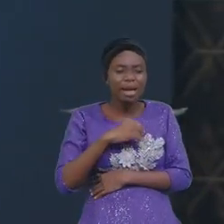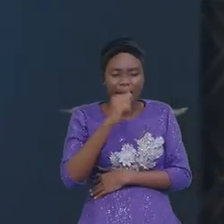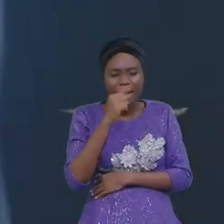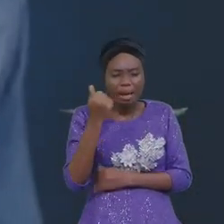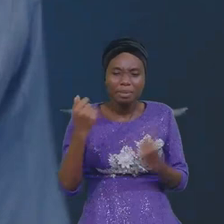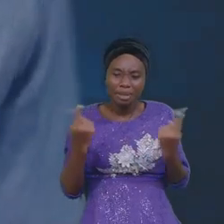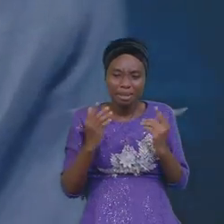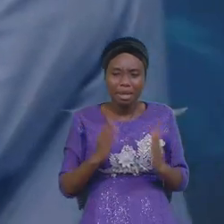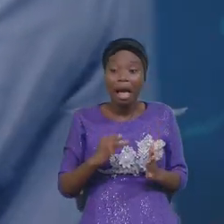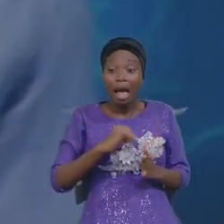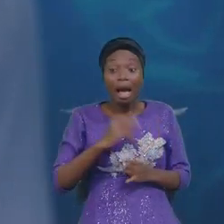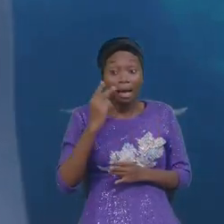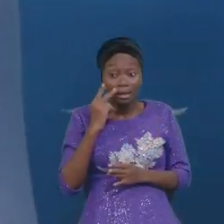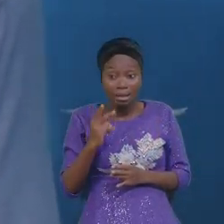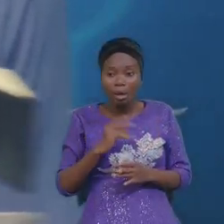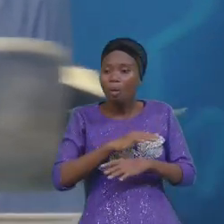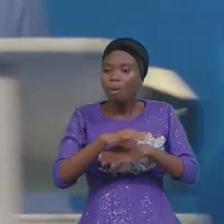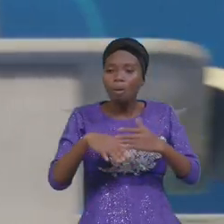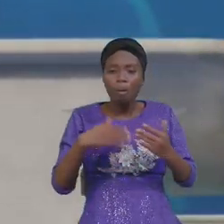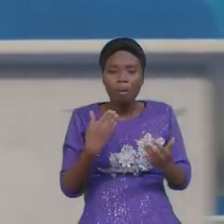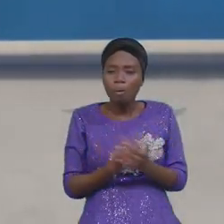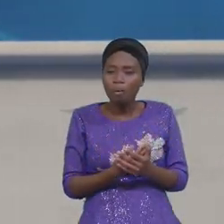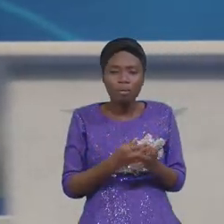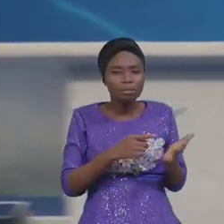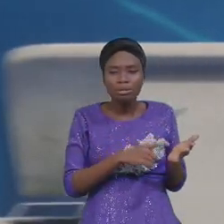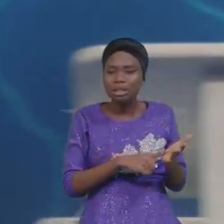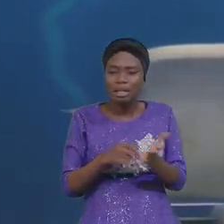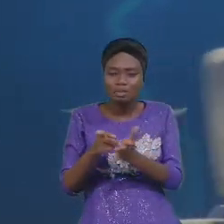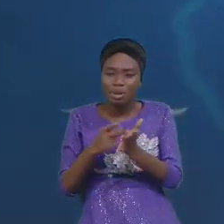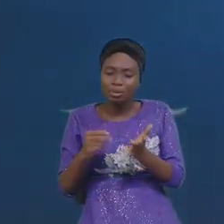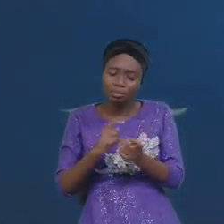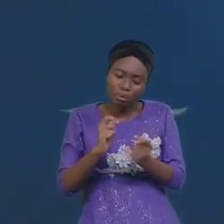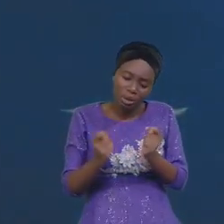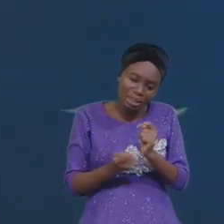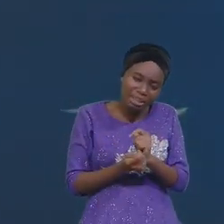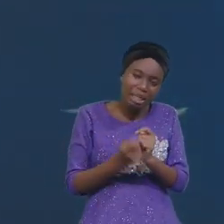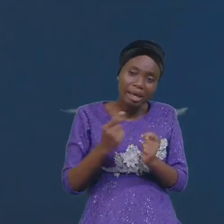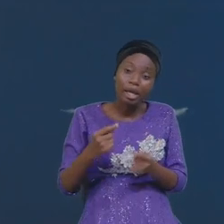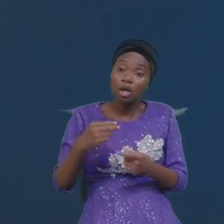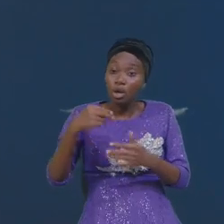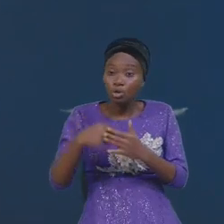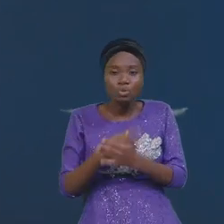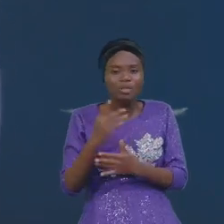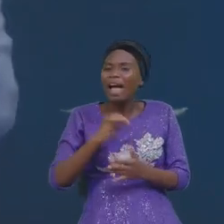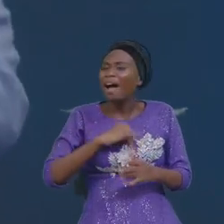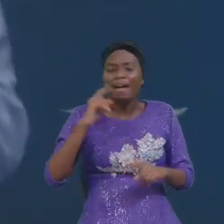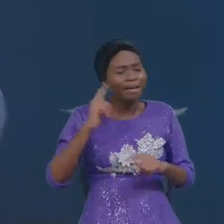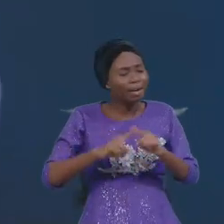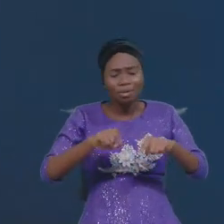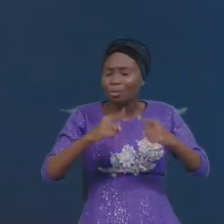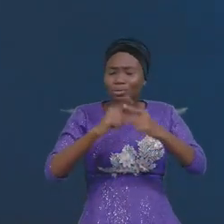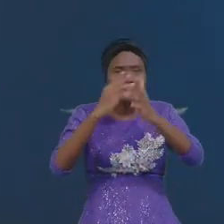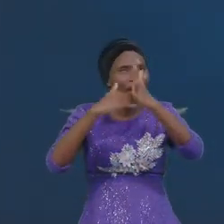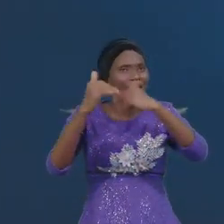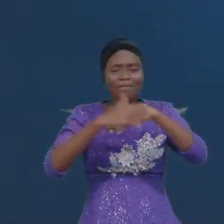I see all this path of turning over a new leaf, I cannot get to heaven that way. All